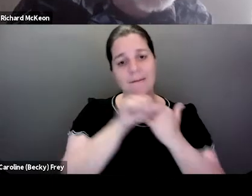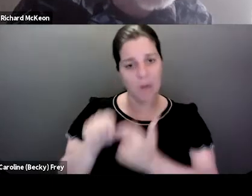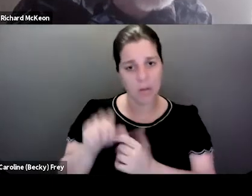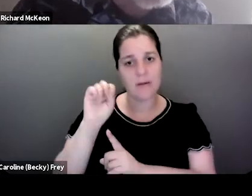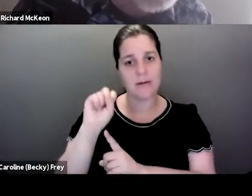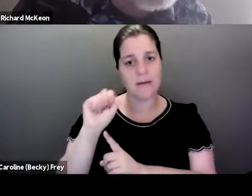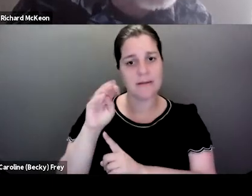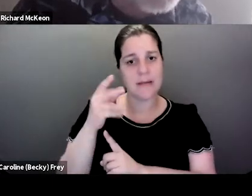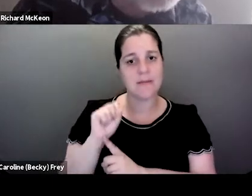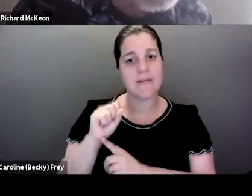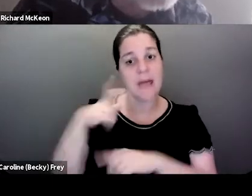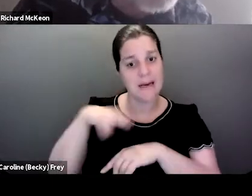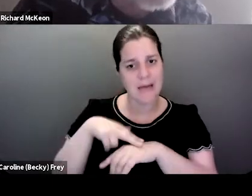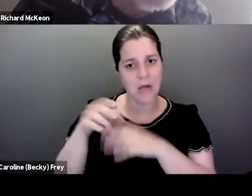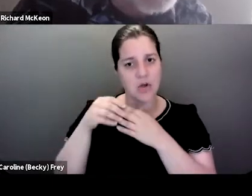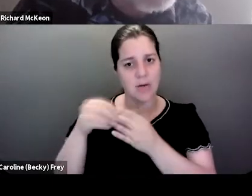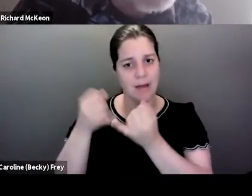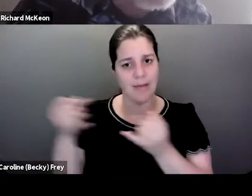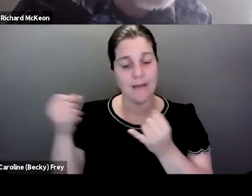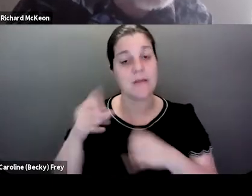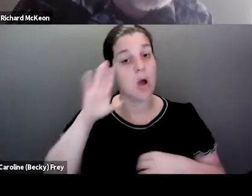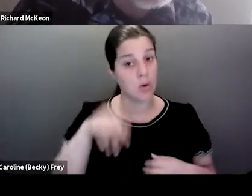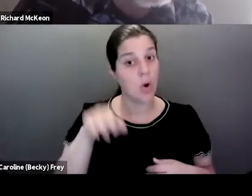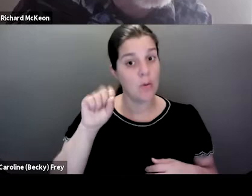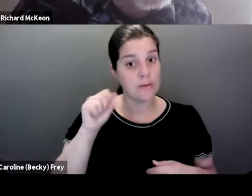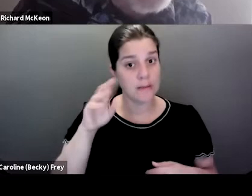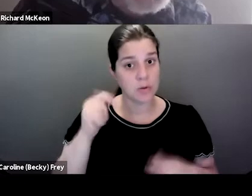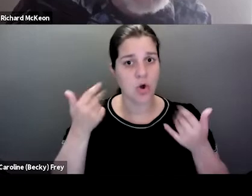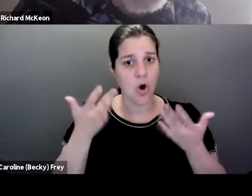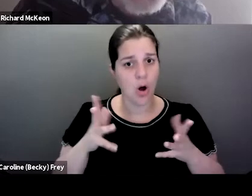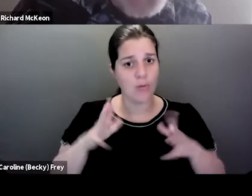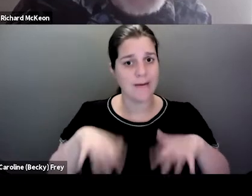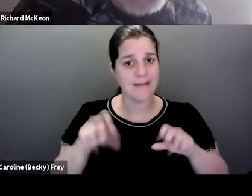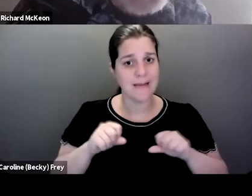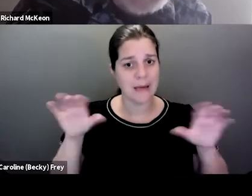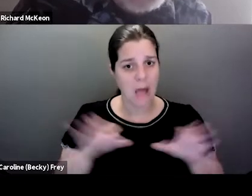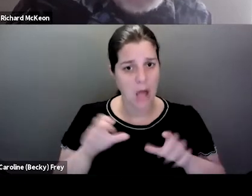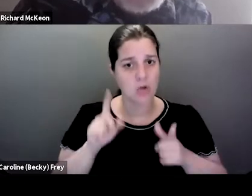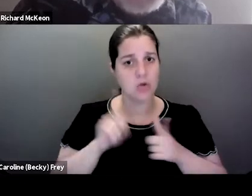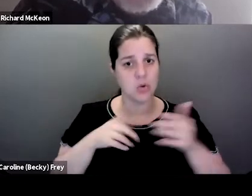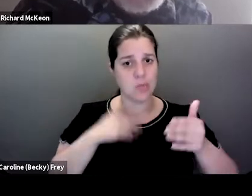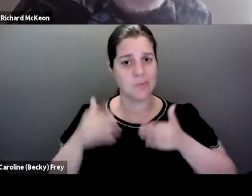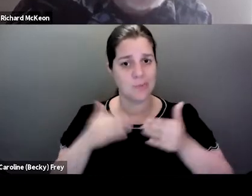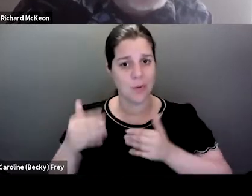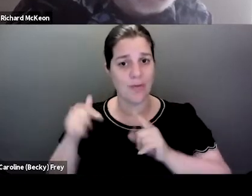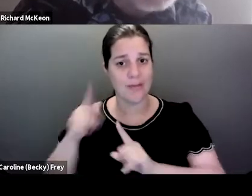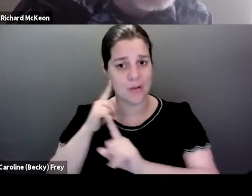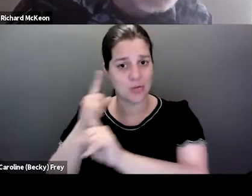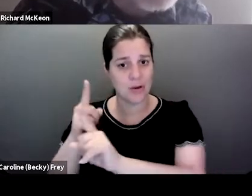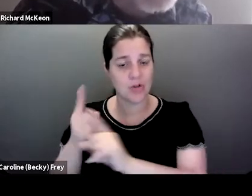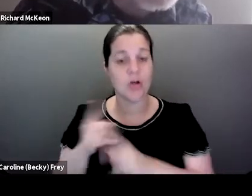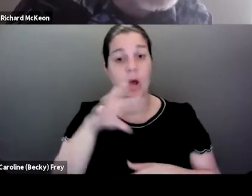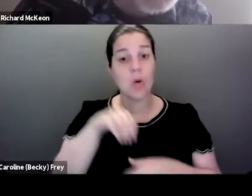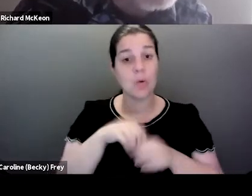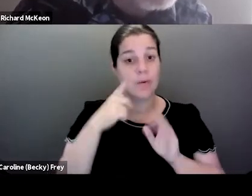crisis care. SAMHSA has already taken several steps to move in this direction. These include making a